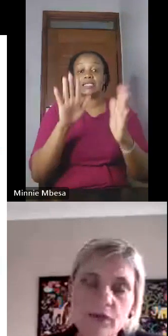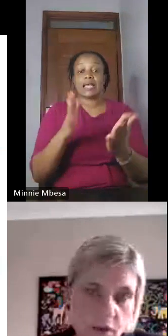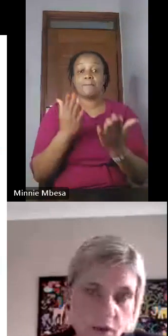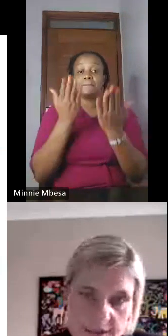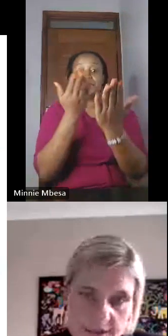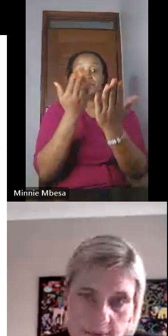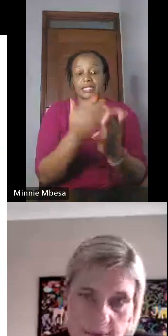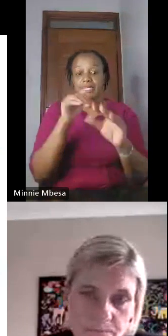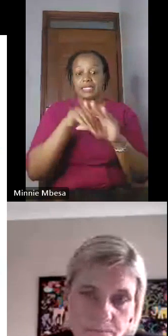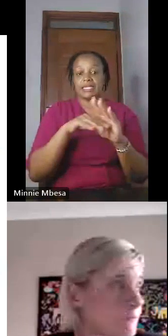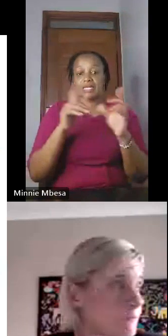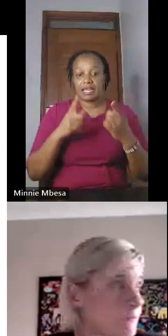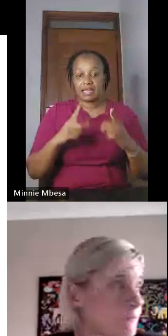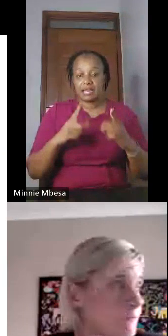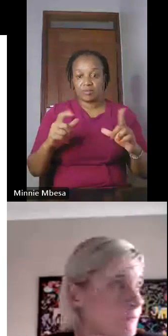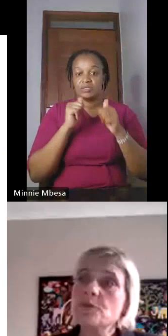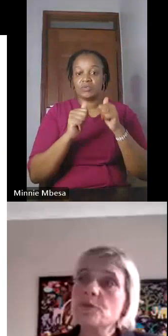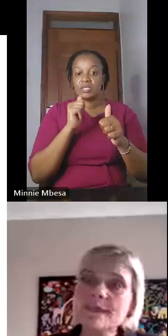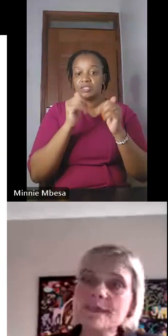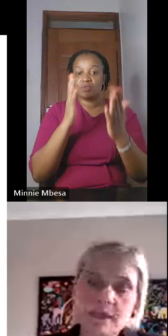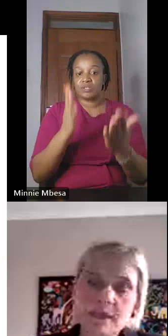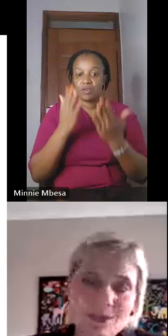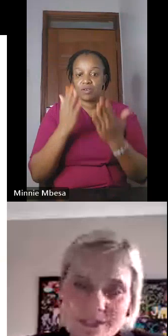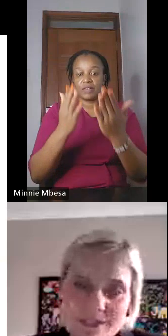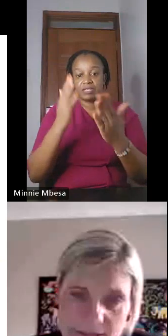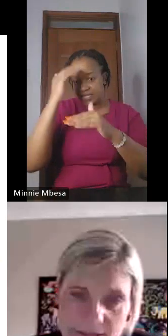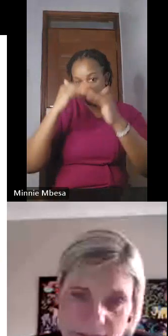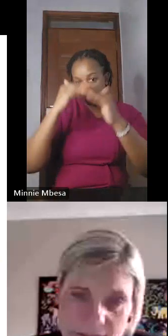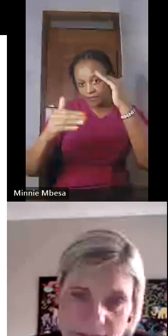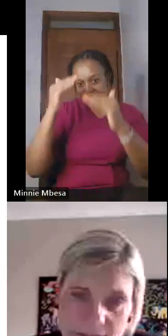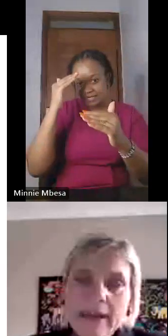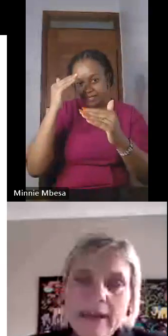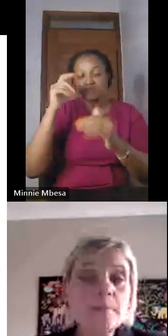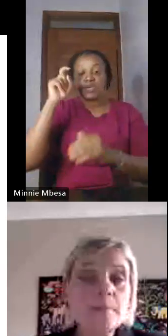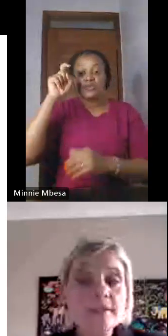the university. You